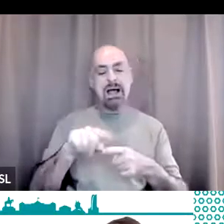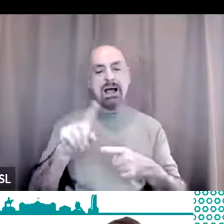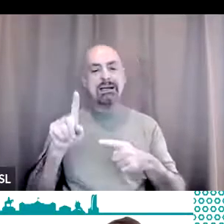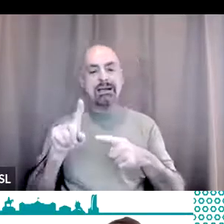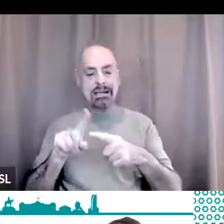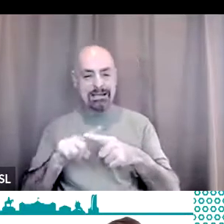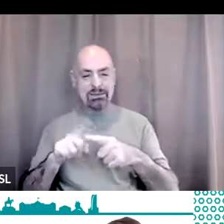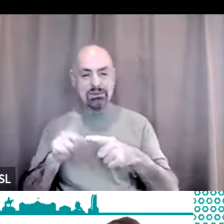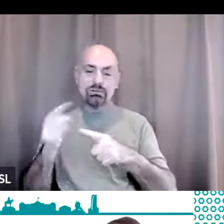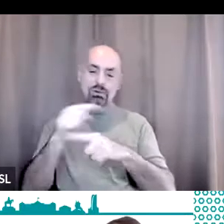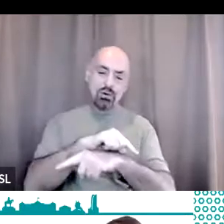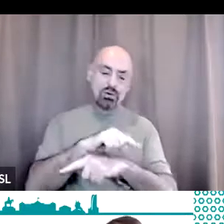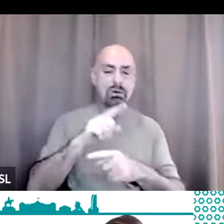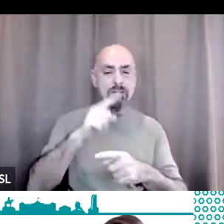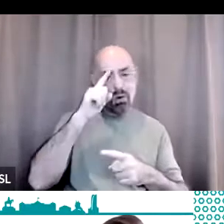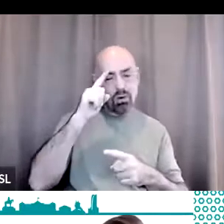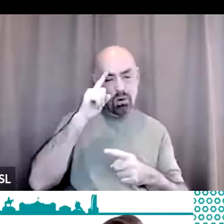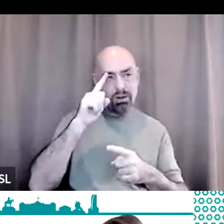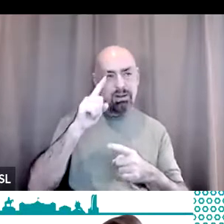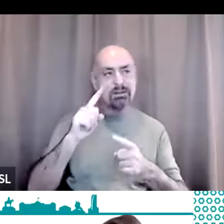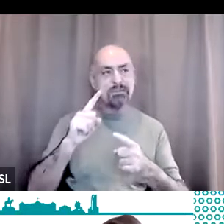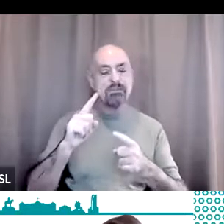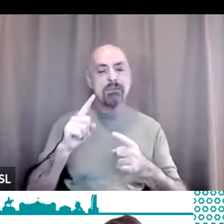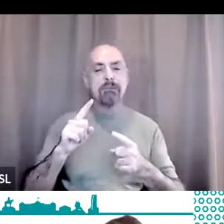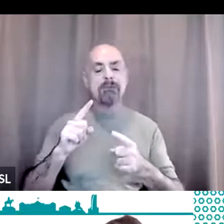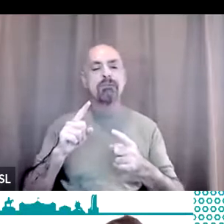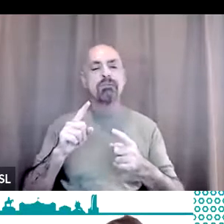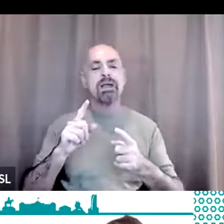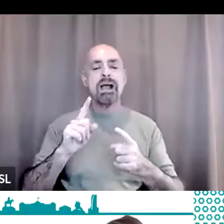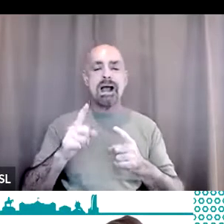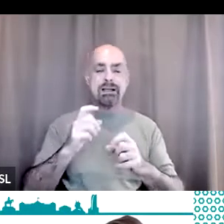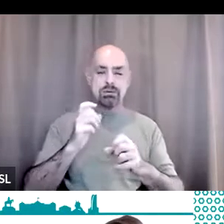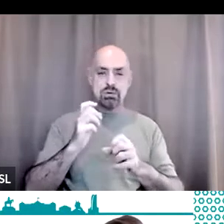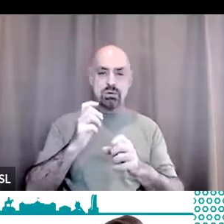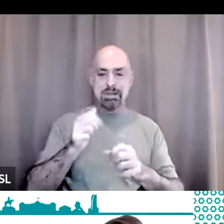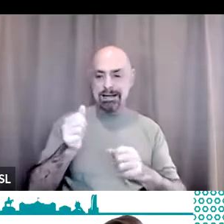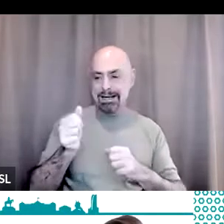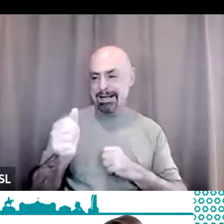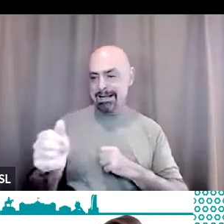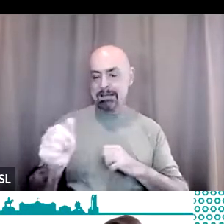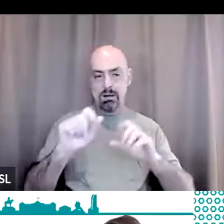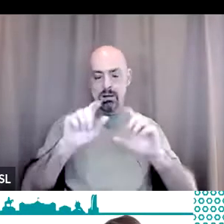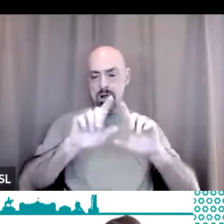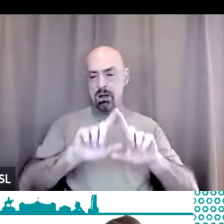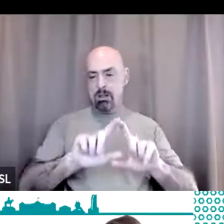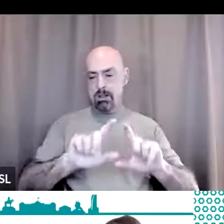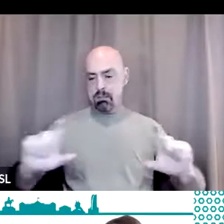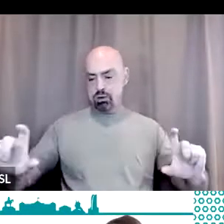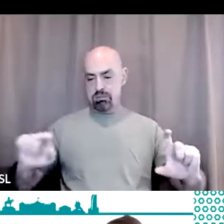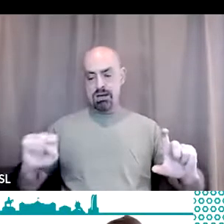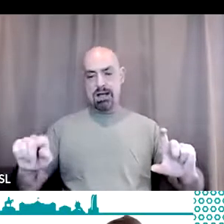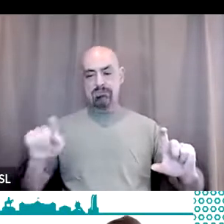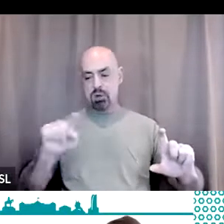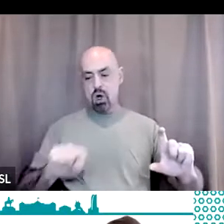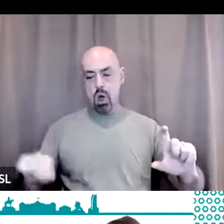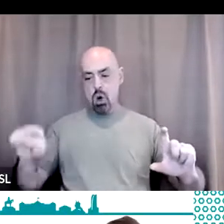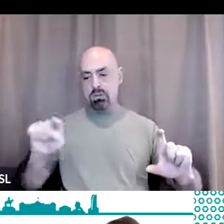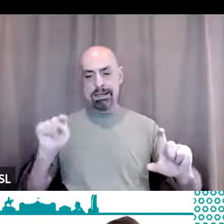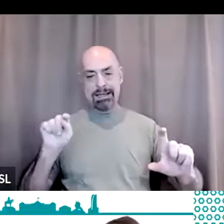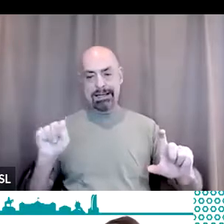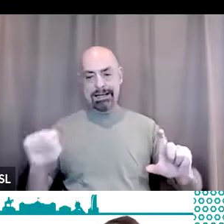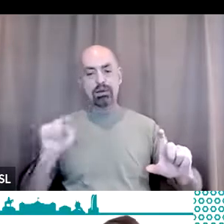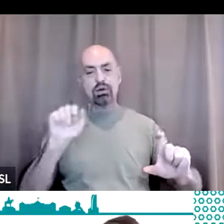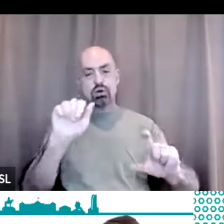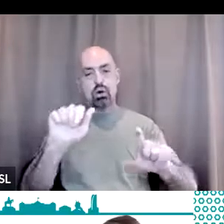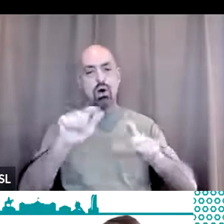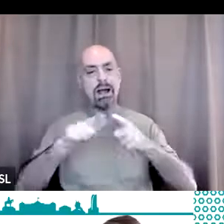Mongolian. To make the translation work, you need to click on the globe and select your language.